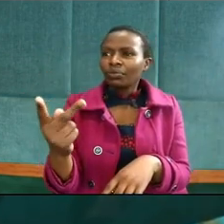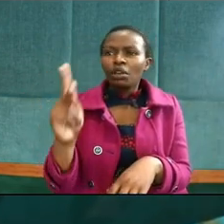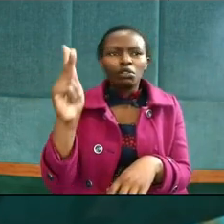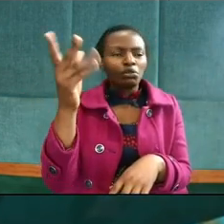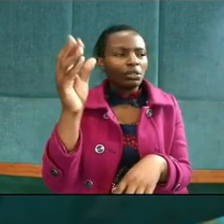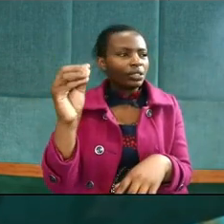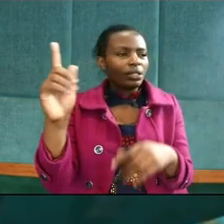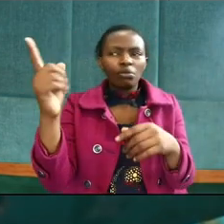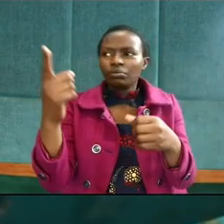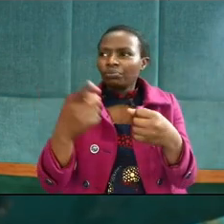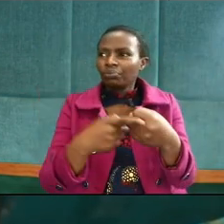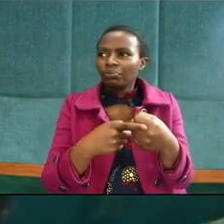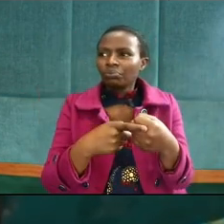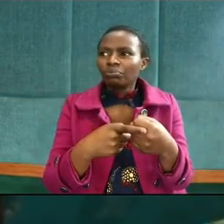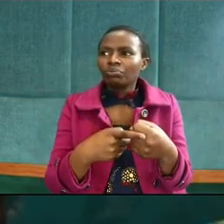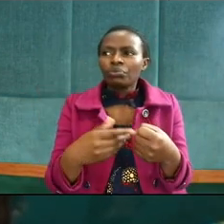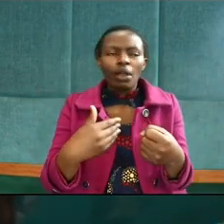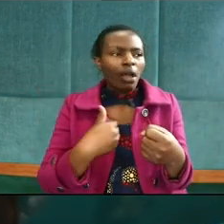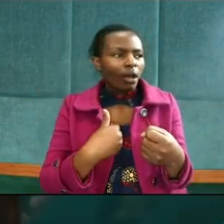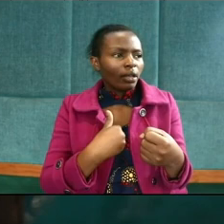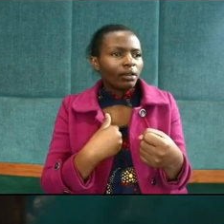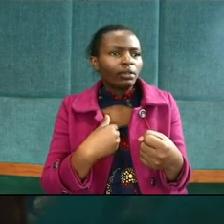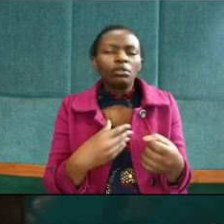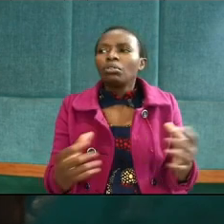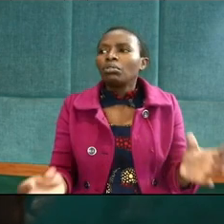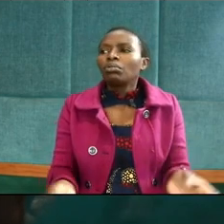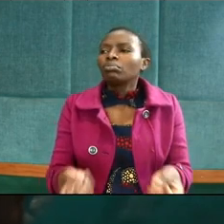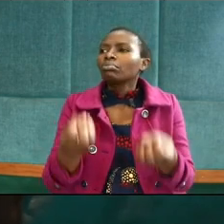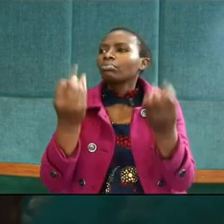2016, we had a wonderful rainfall pattern.